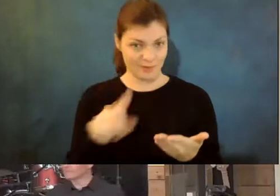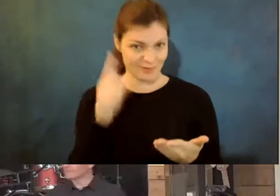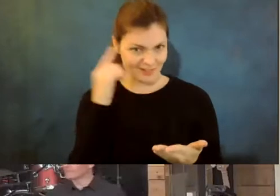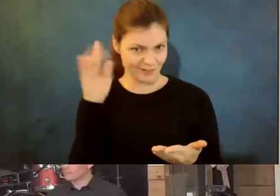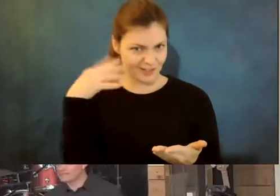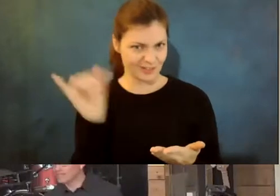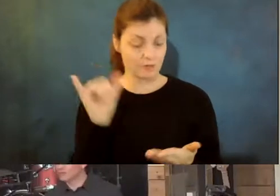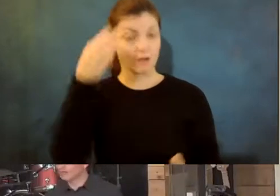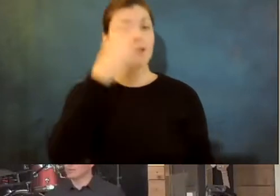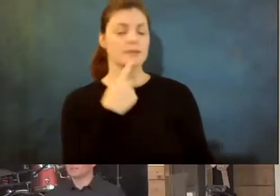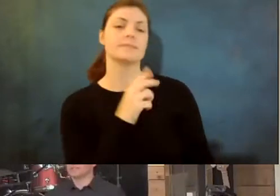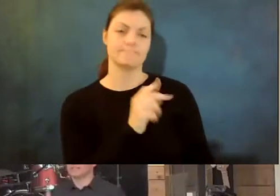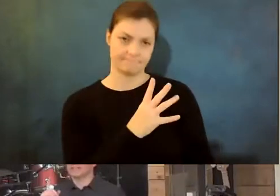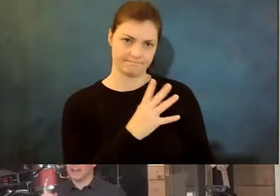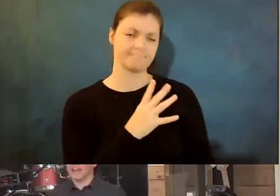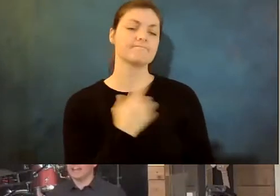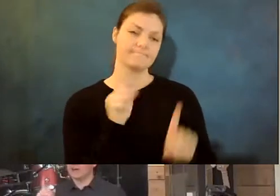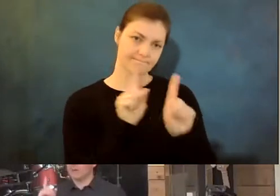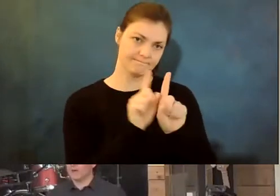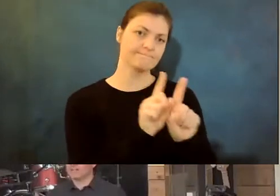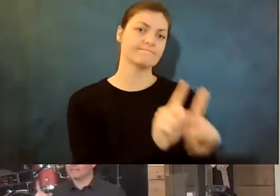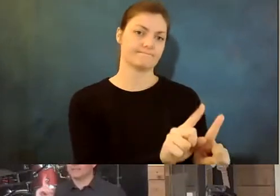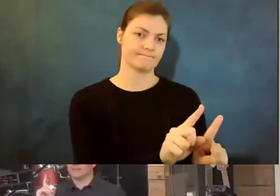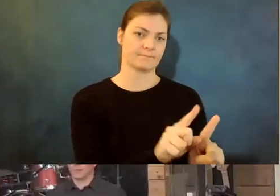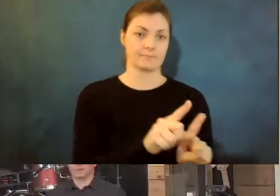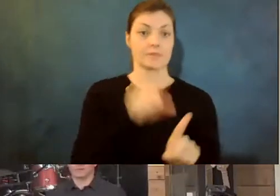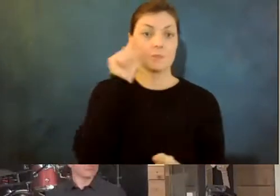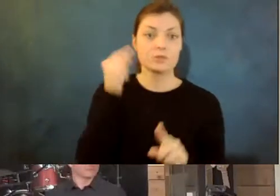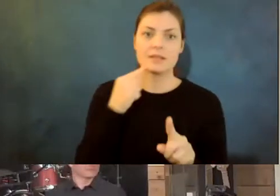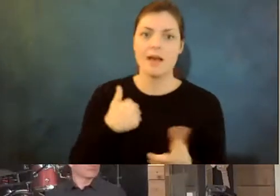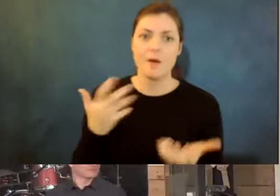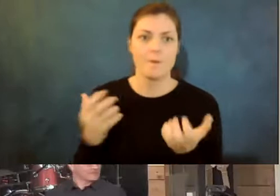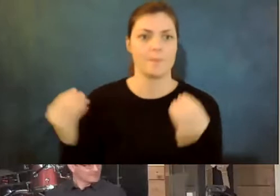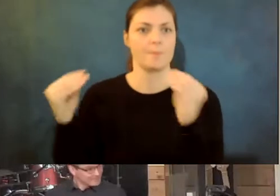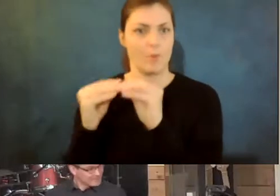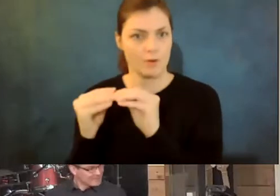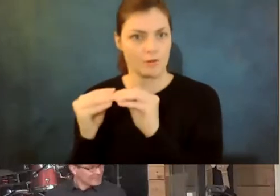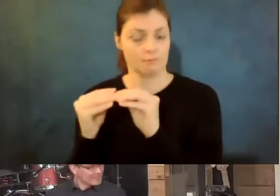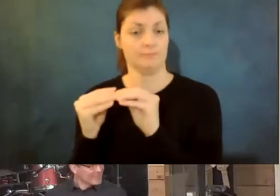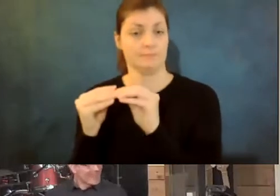going. I'm going to take you up. And Moses says, I want more.